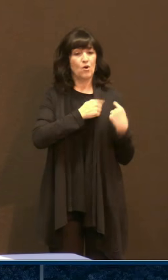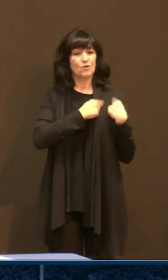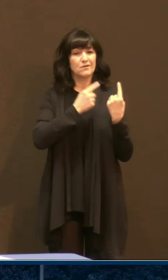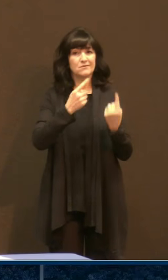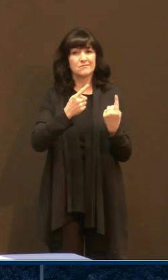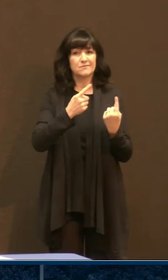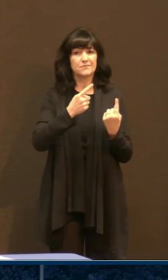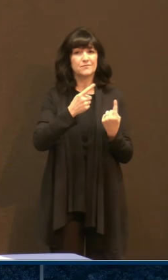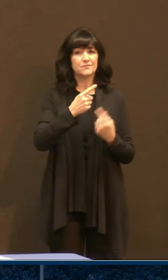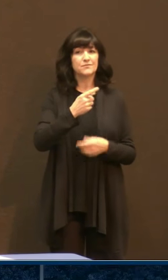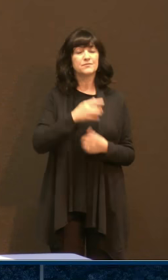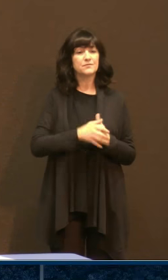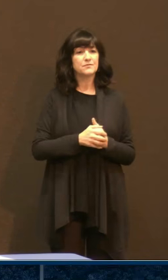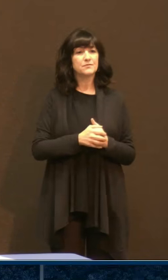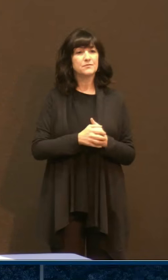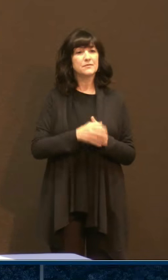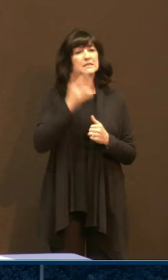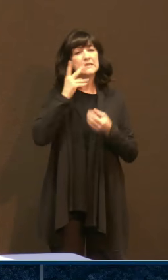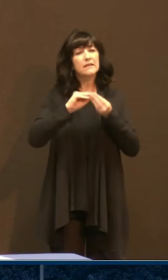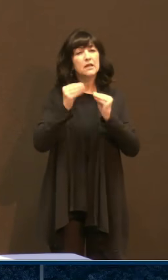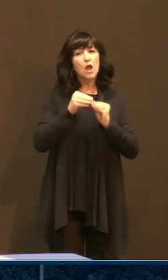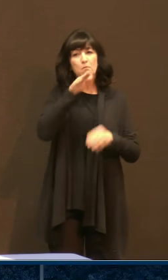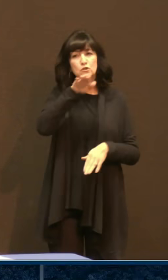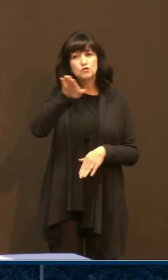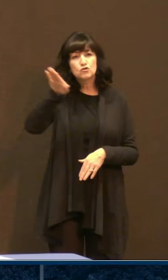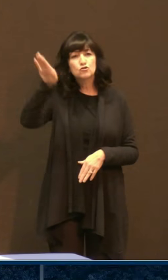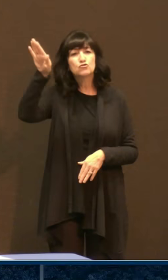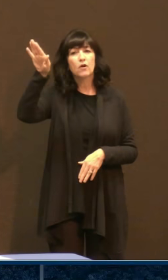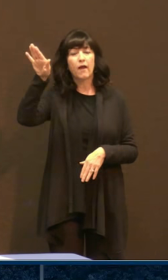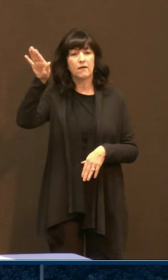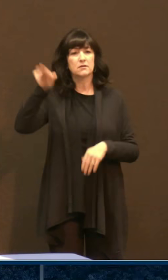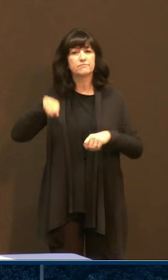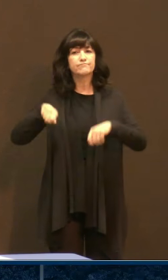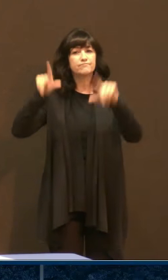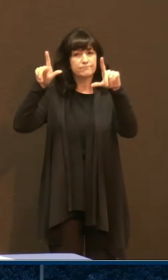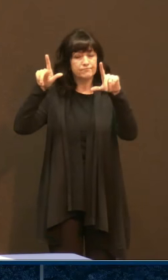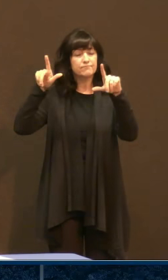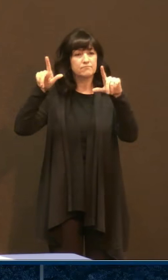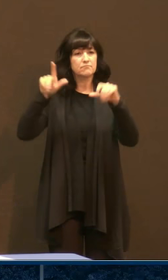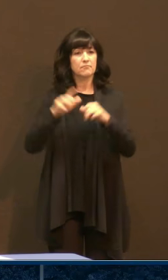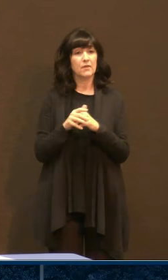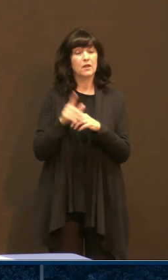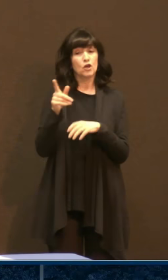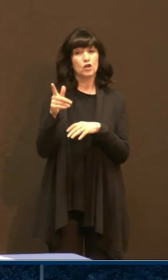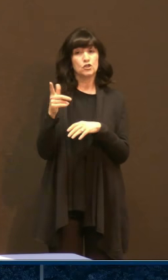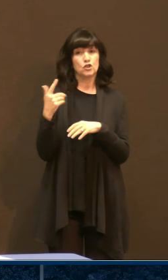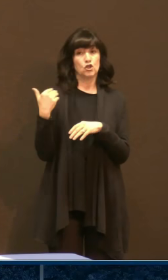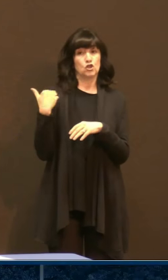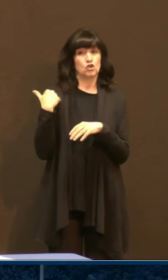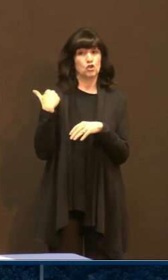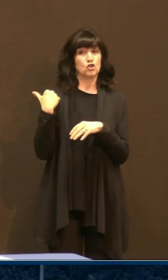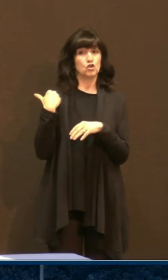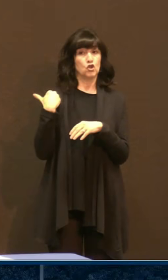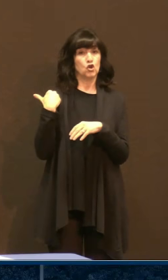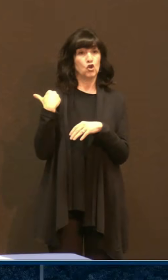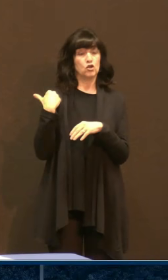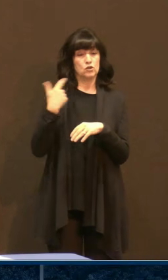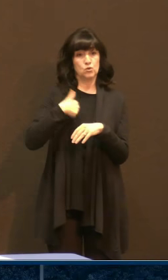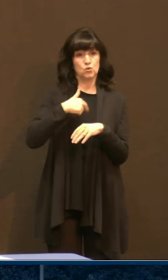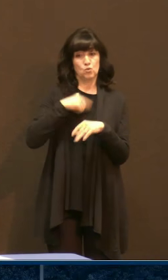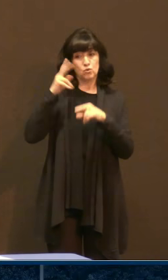that rise above the bar graphs, which were earlier projections about where we would be, the